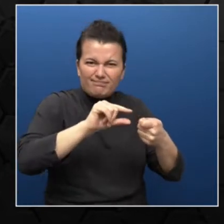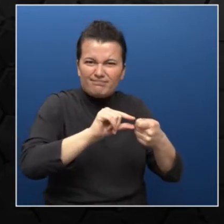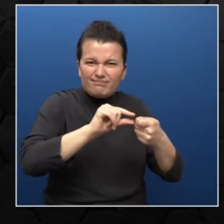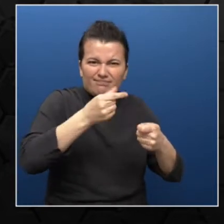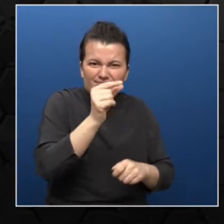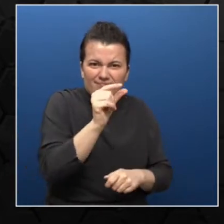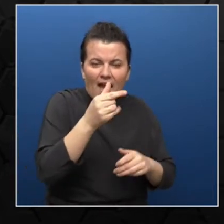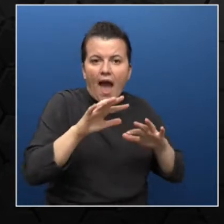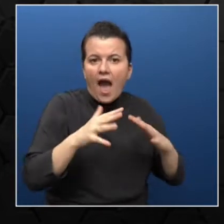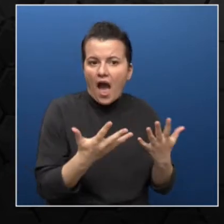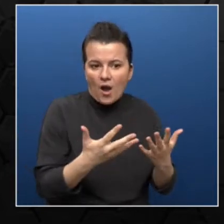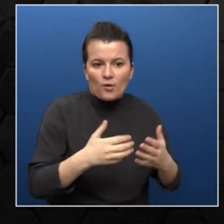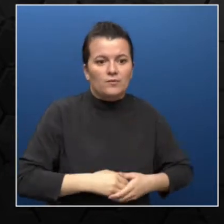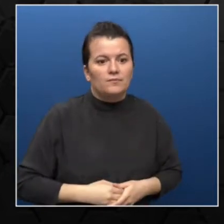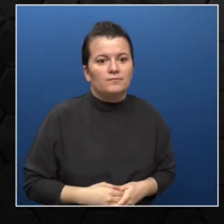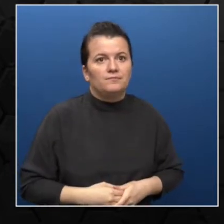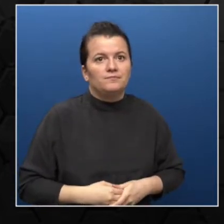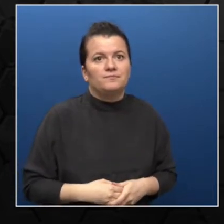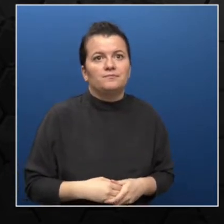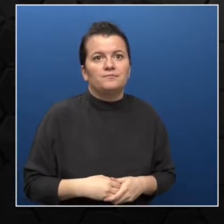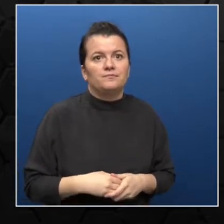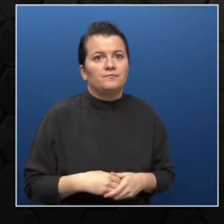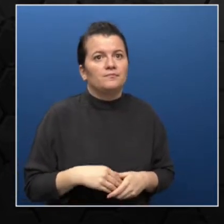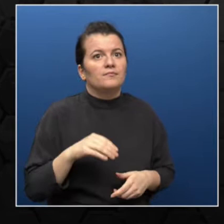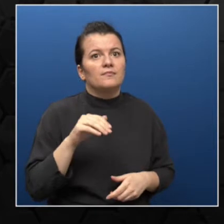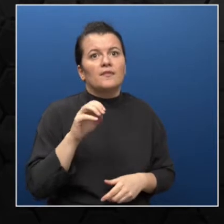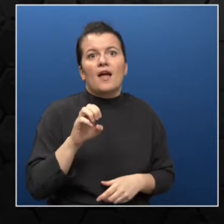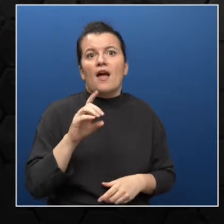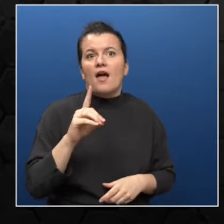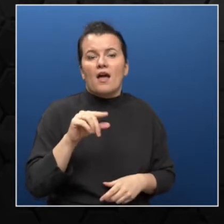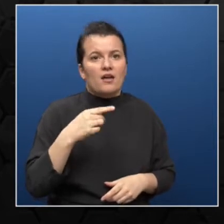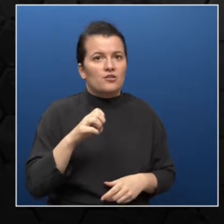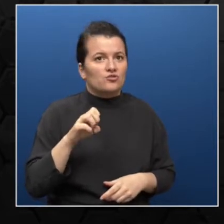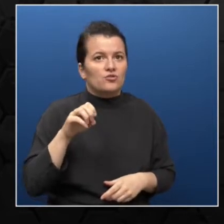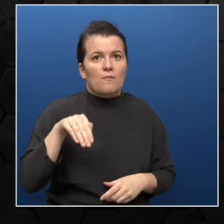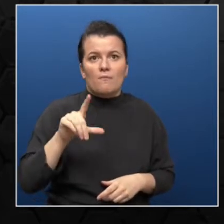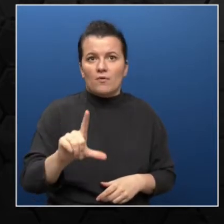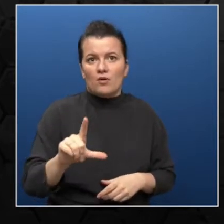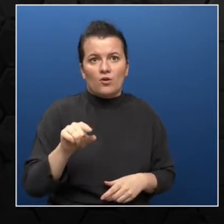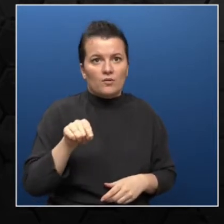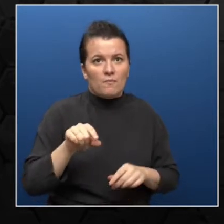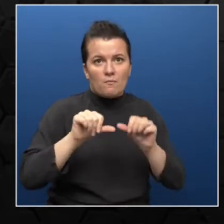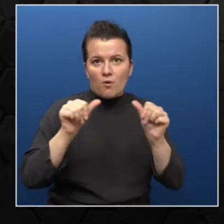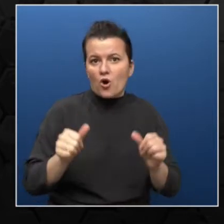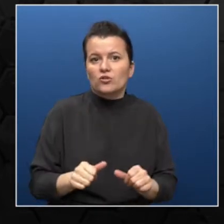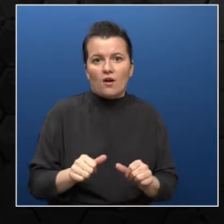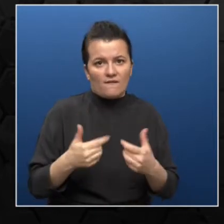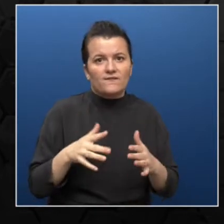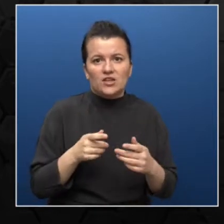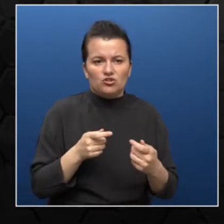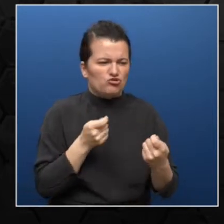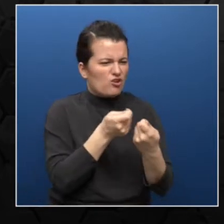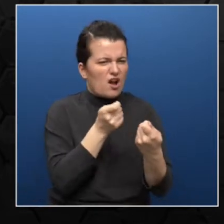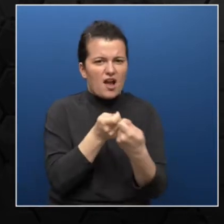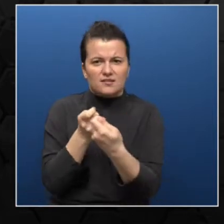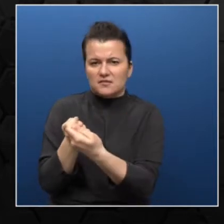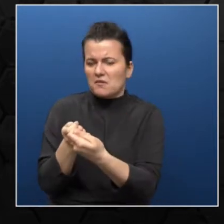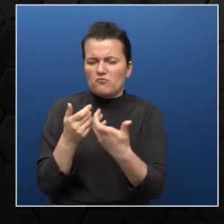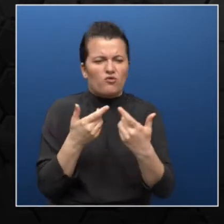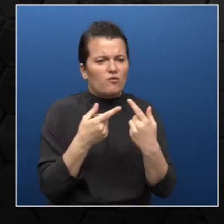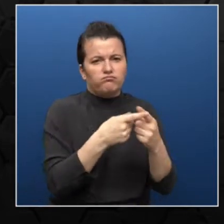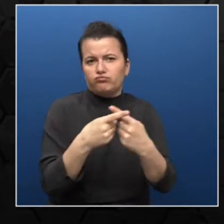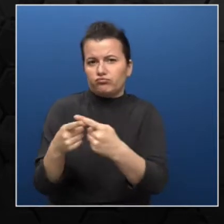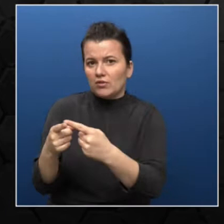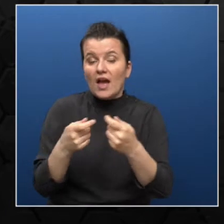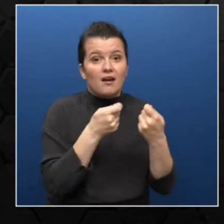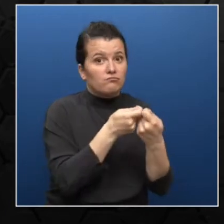moving on with the edge machine learning model topologies. So these are the custom models which we can try to inculcate